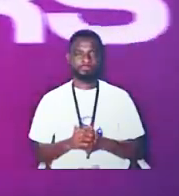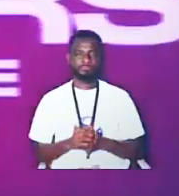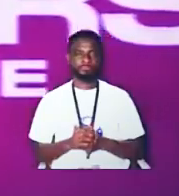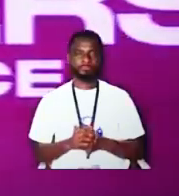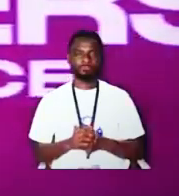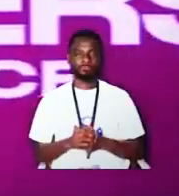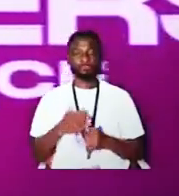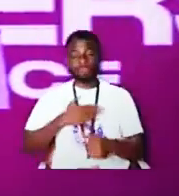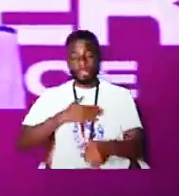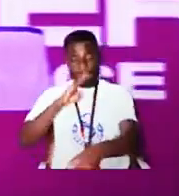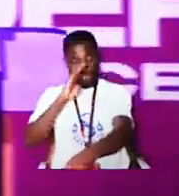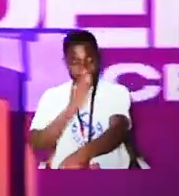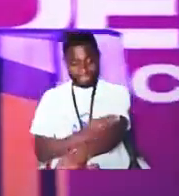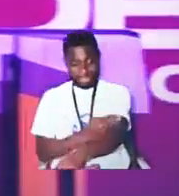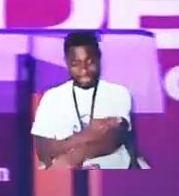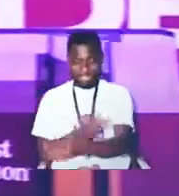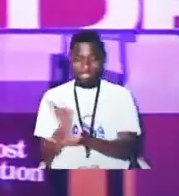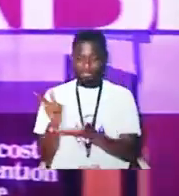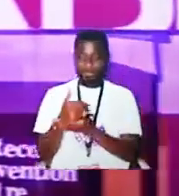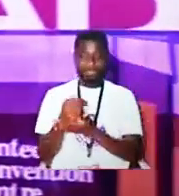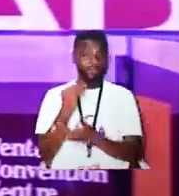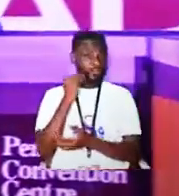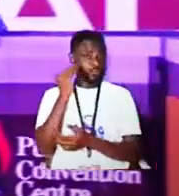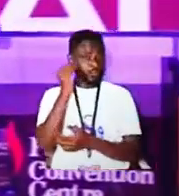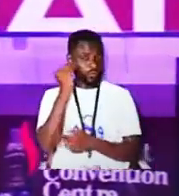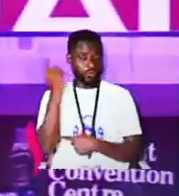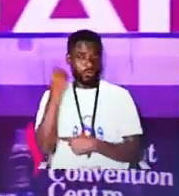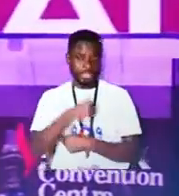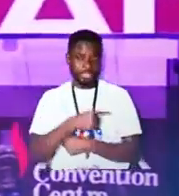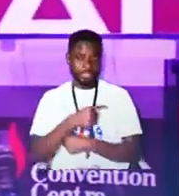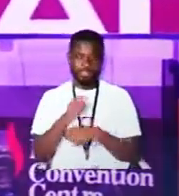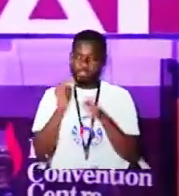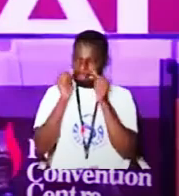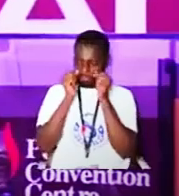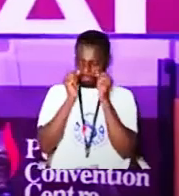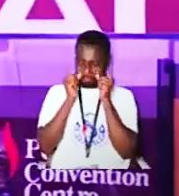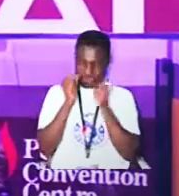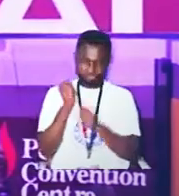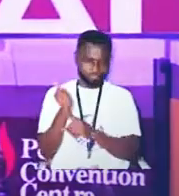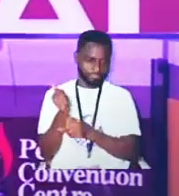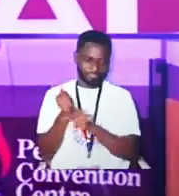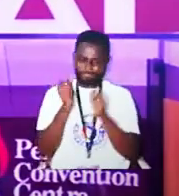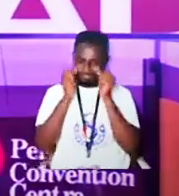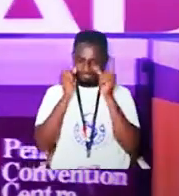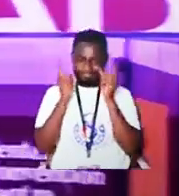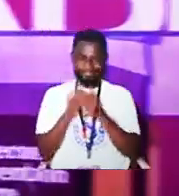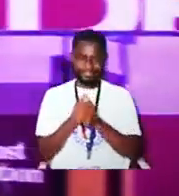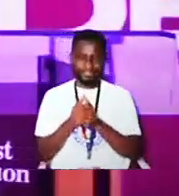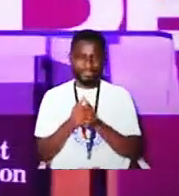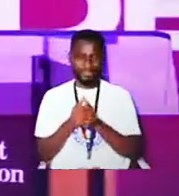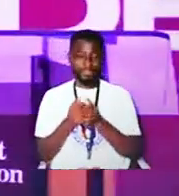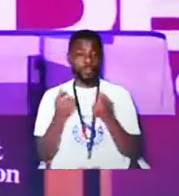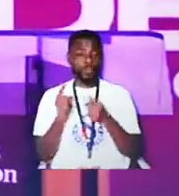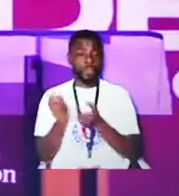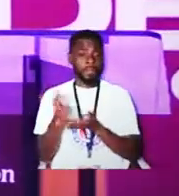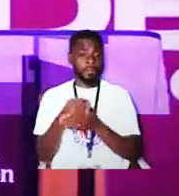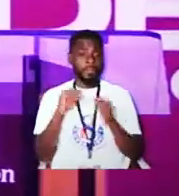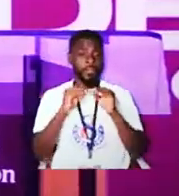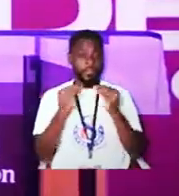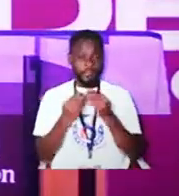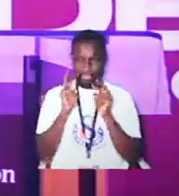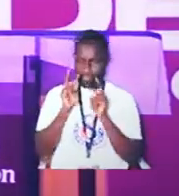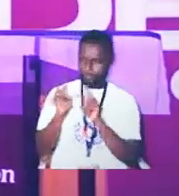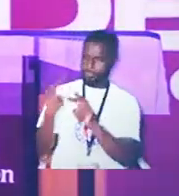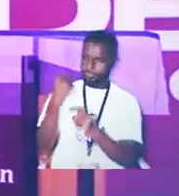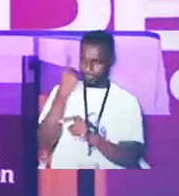My son came back home one day. He was shocked with surprise. When I came from the office and I saw his face,